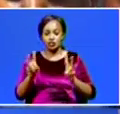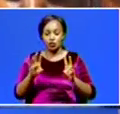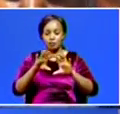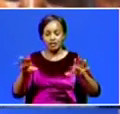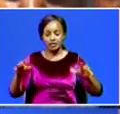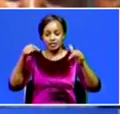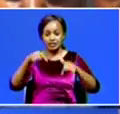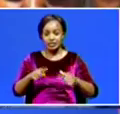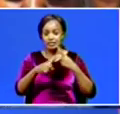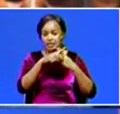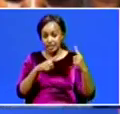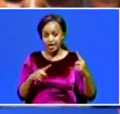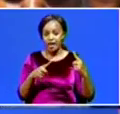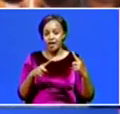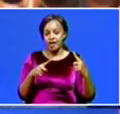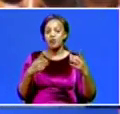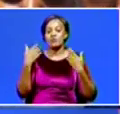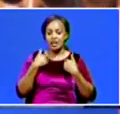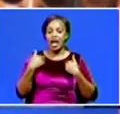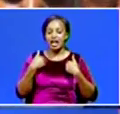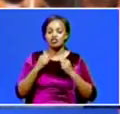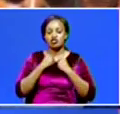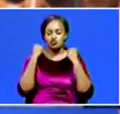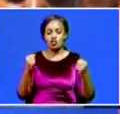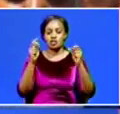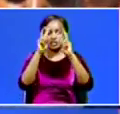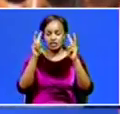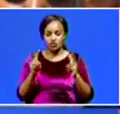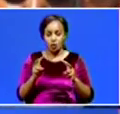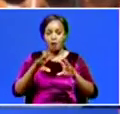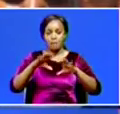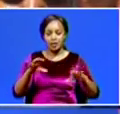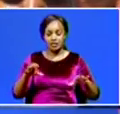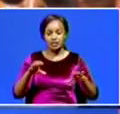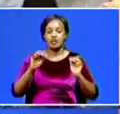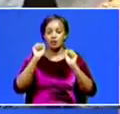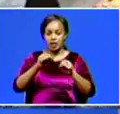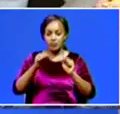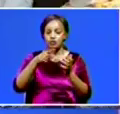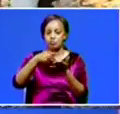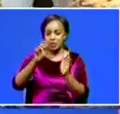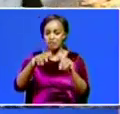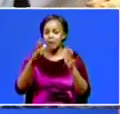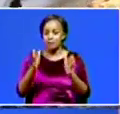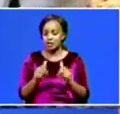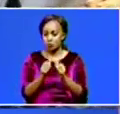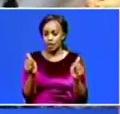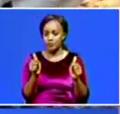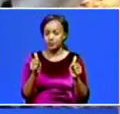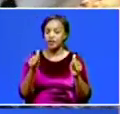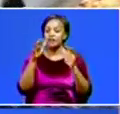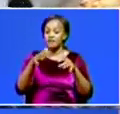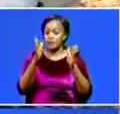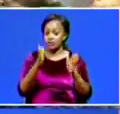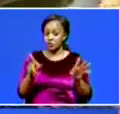very fortunate. We've had a very strong international market, and we're able to give farmers something from that. Farmers affiliated to Kakuzi will